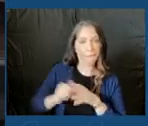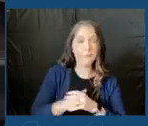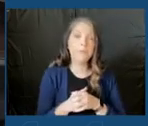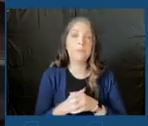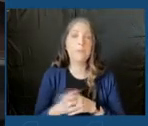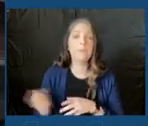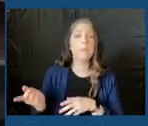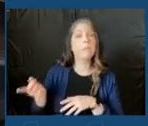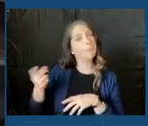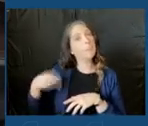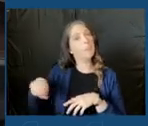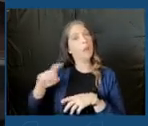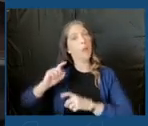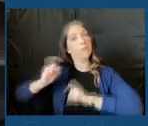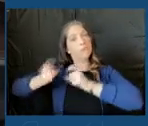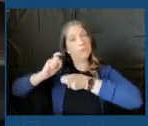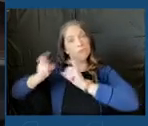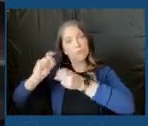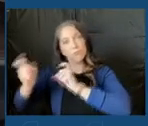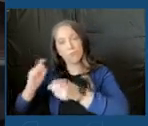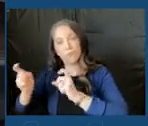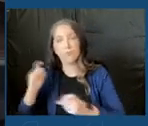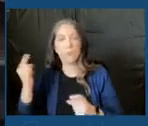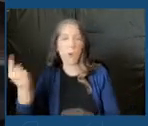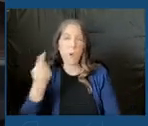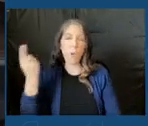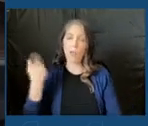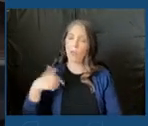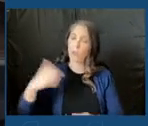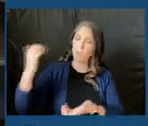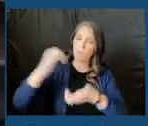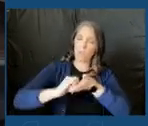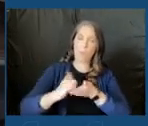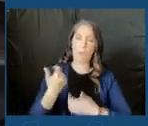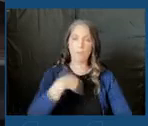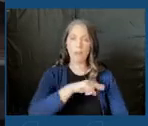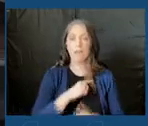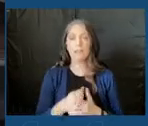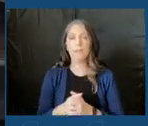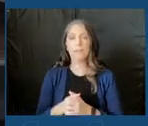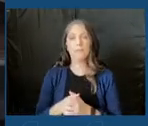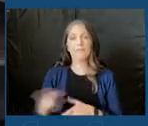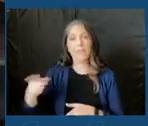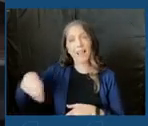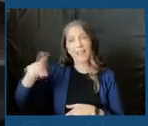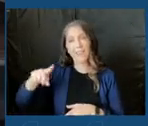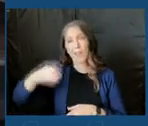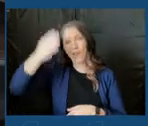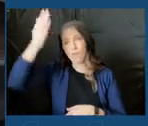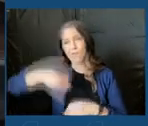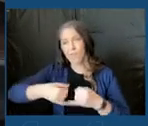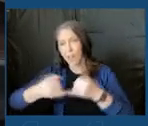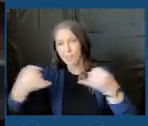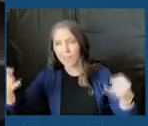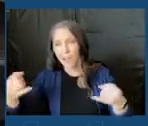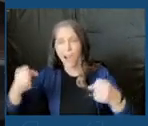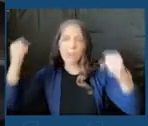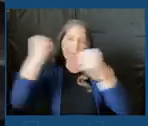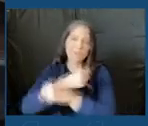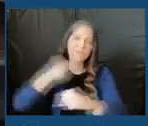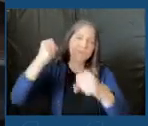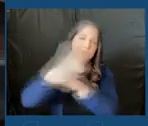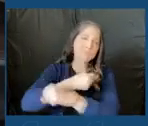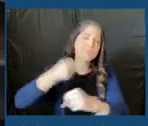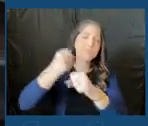philanthropy, and they are in partnership with us. They have been on the front lines of fighting food shortages in New York and in